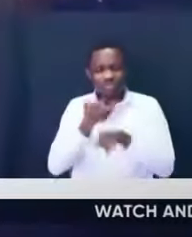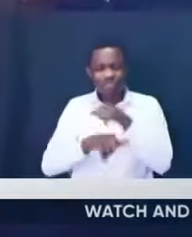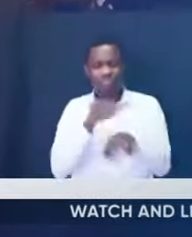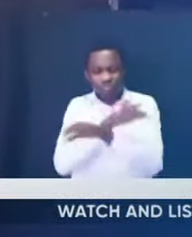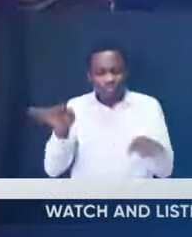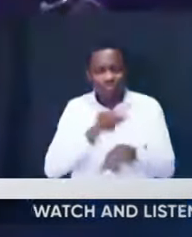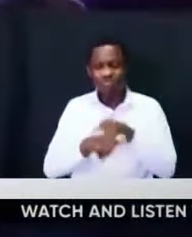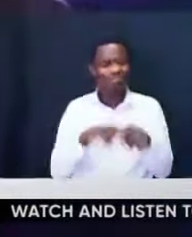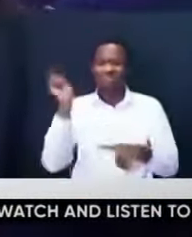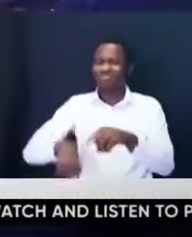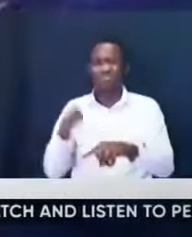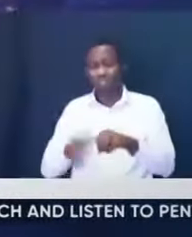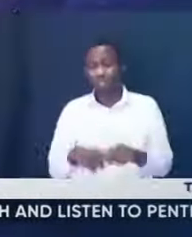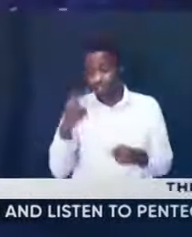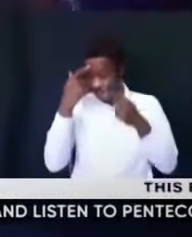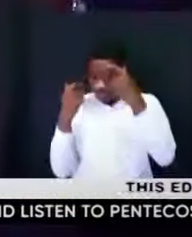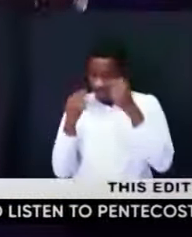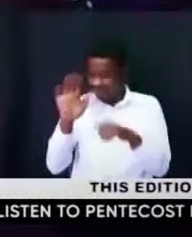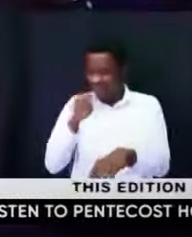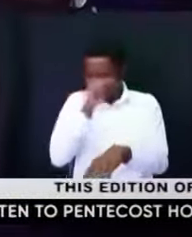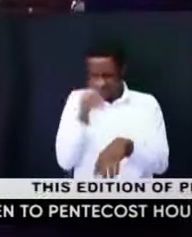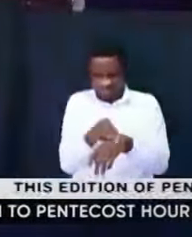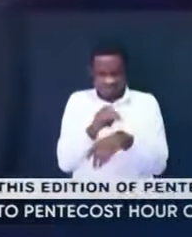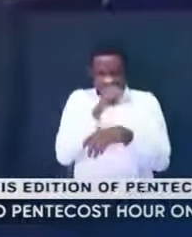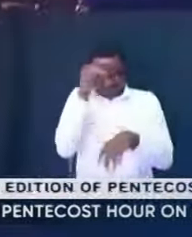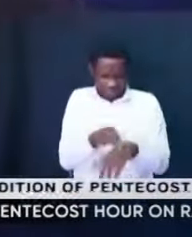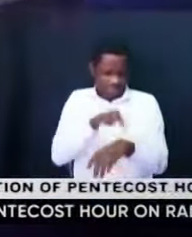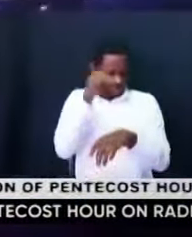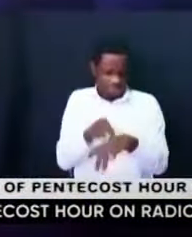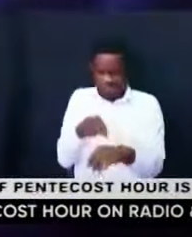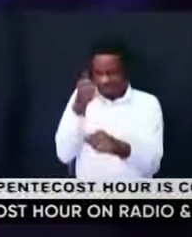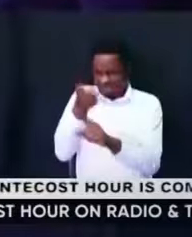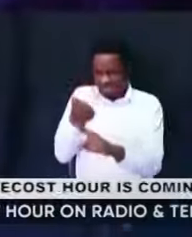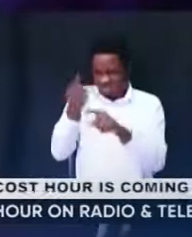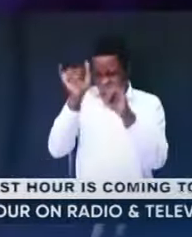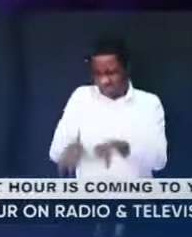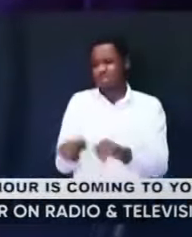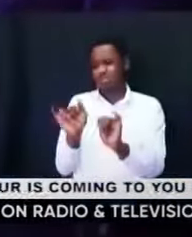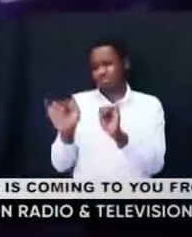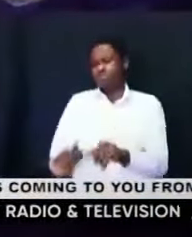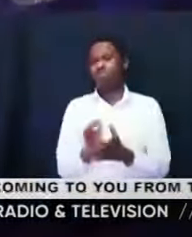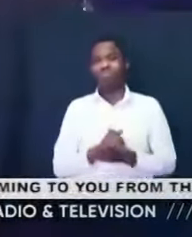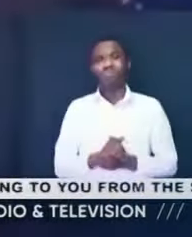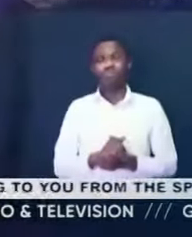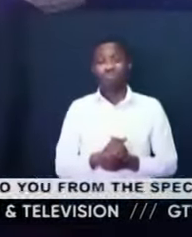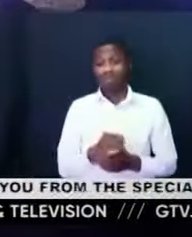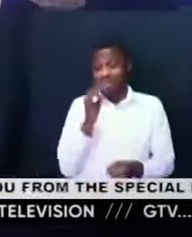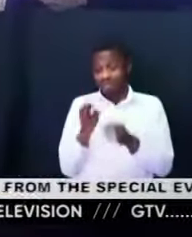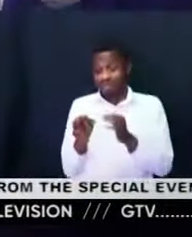deceive because it is his nature if you like try you can see him